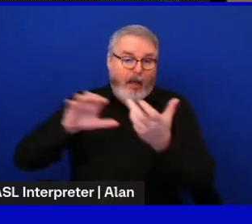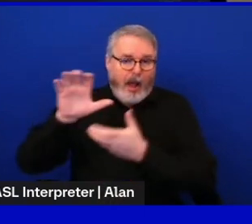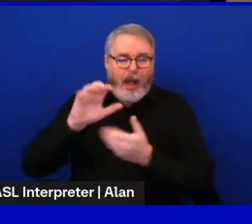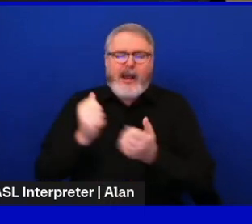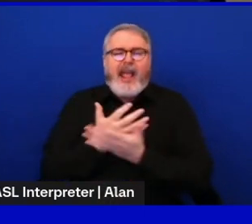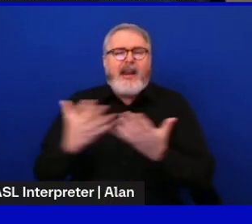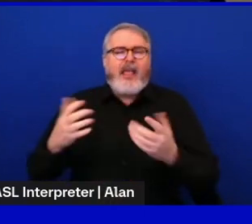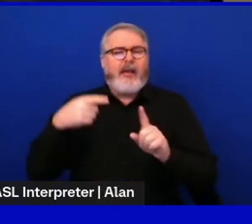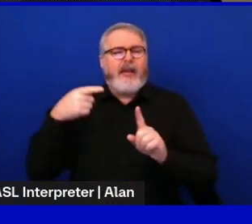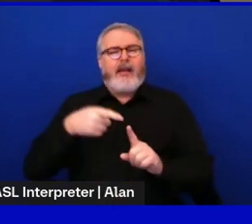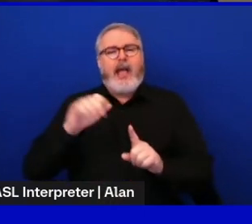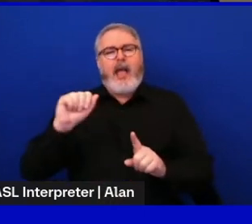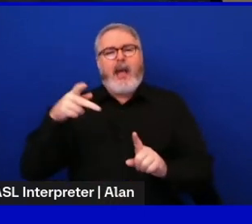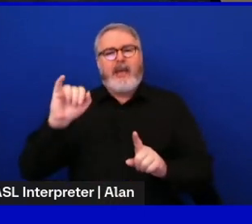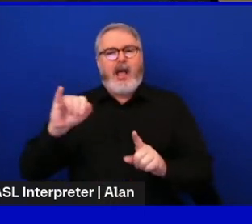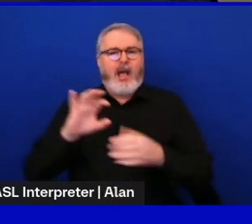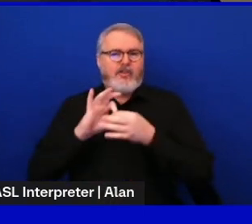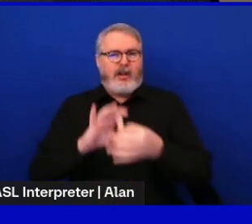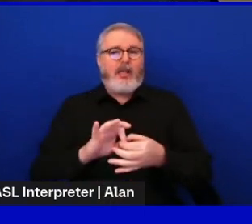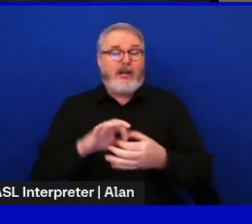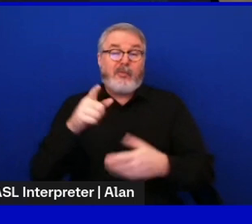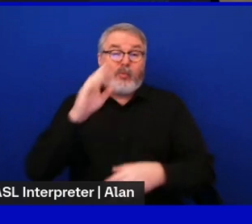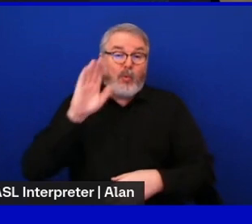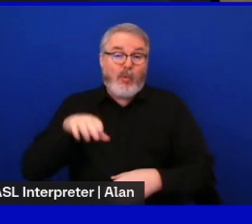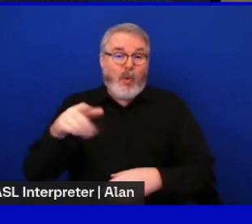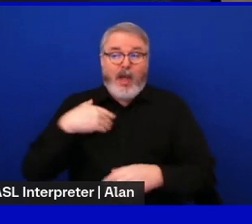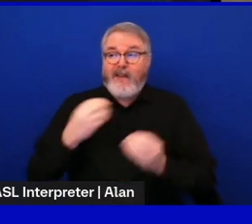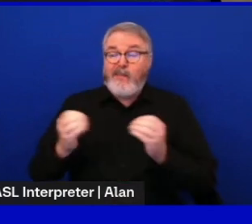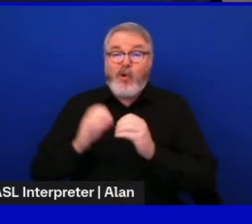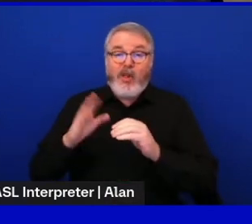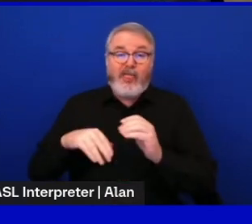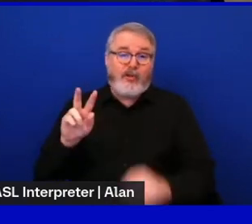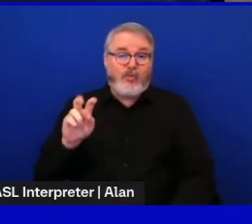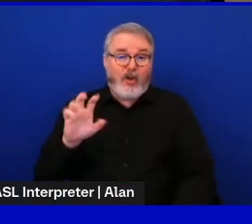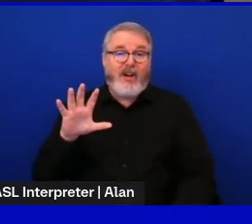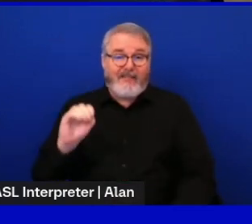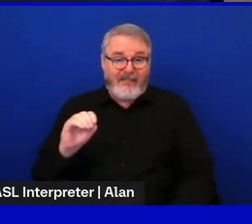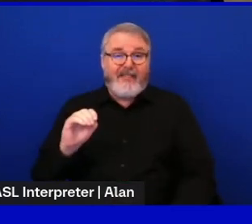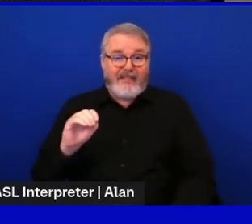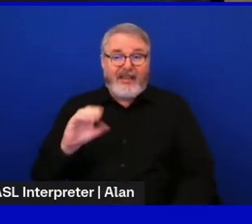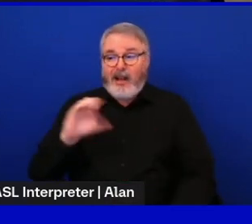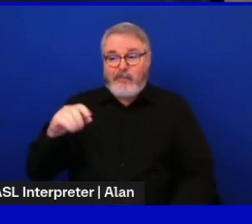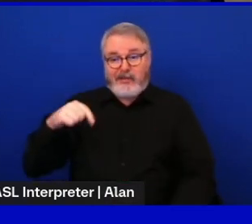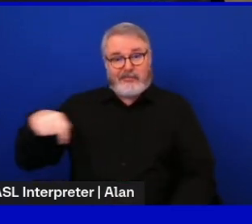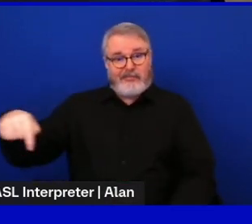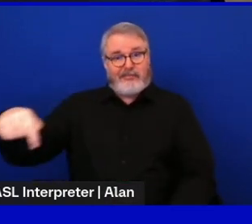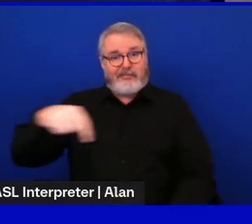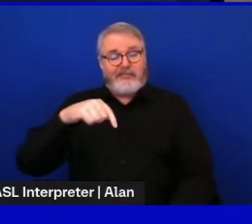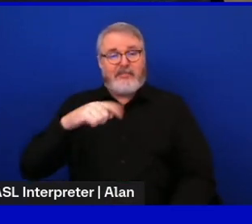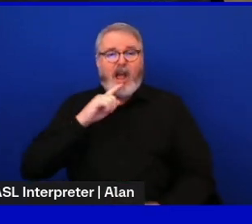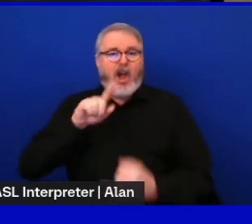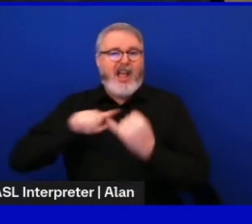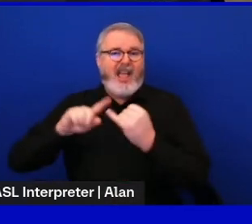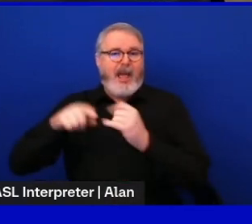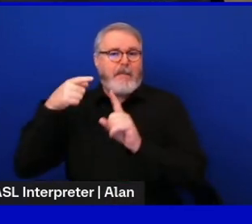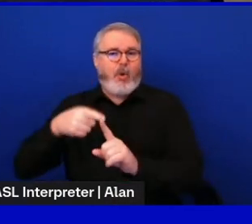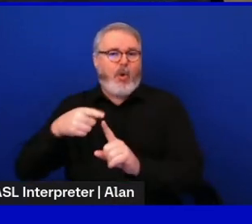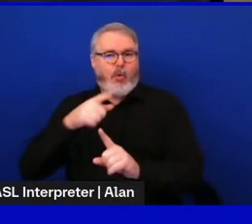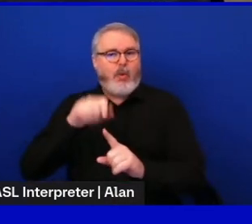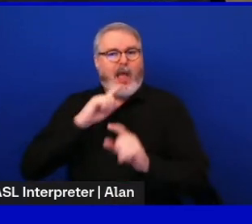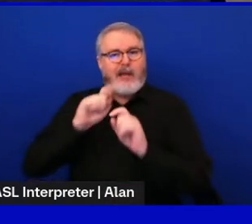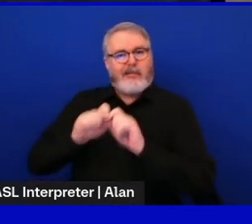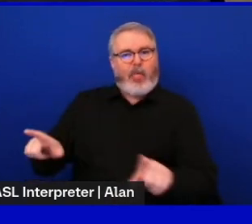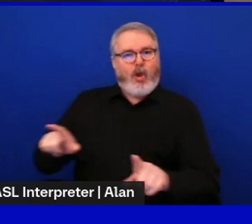API related. As you probably know, there are more than 250 providers for different kind of endpoints that you can actually